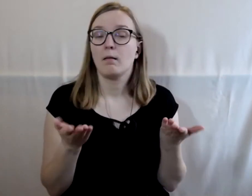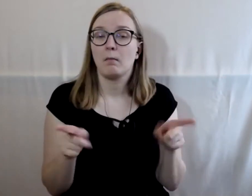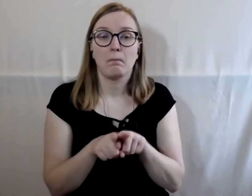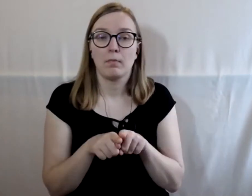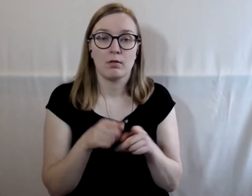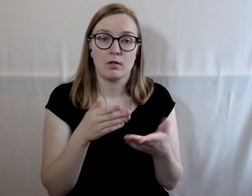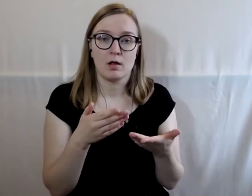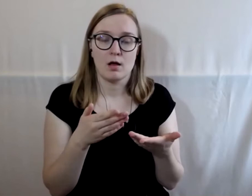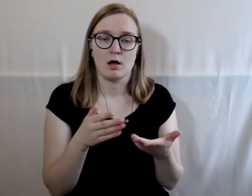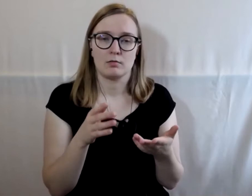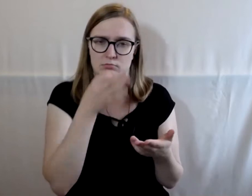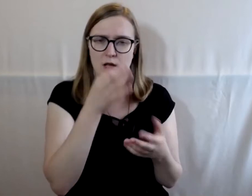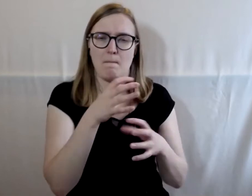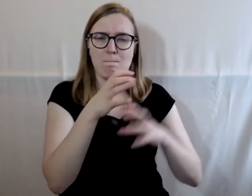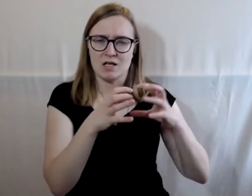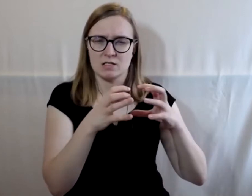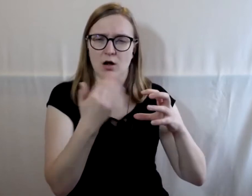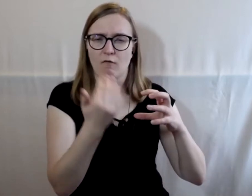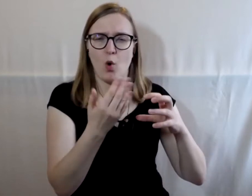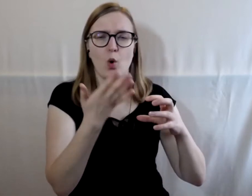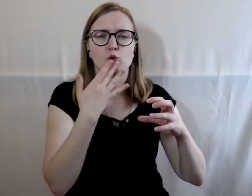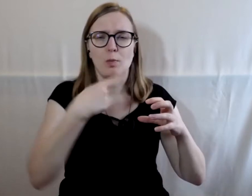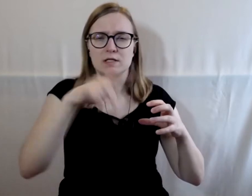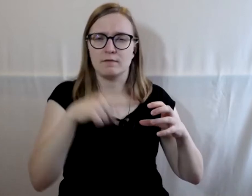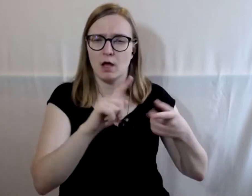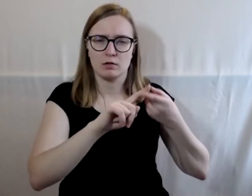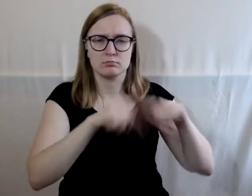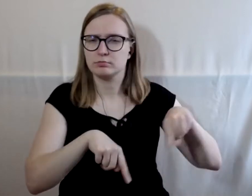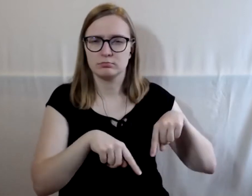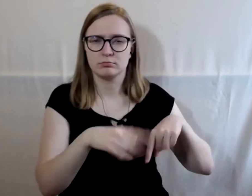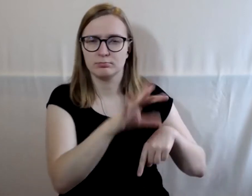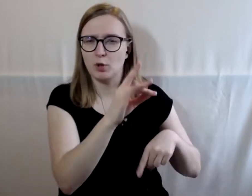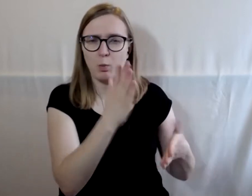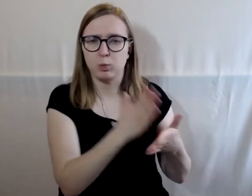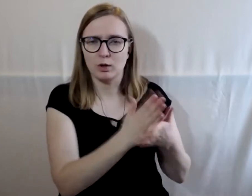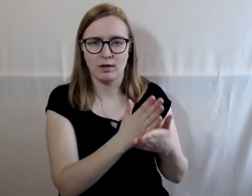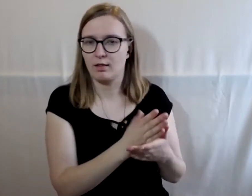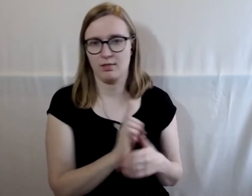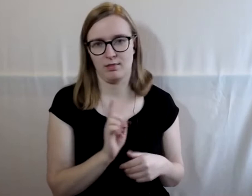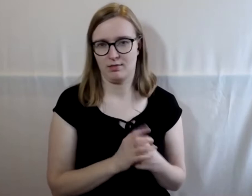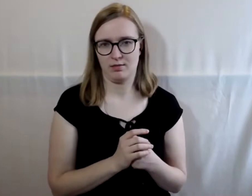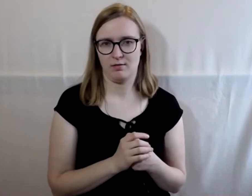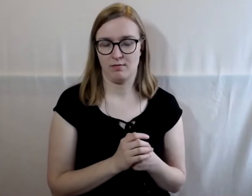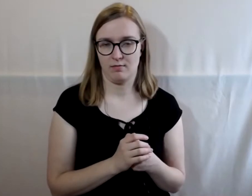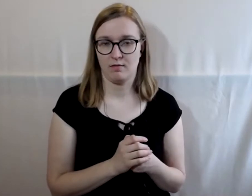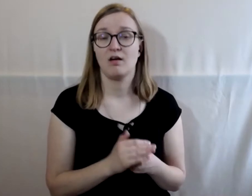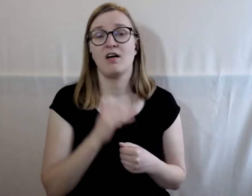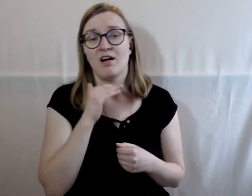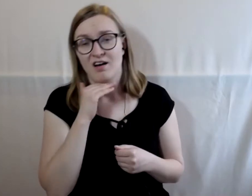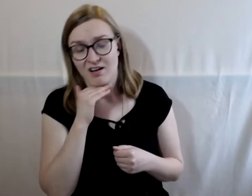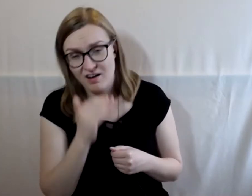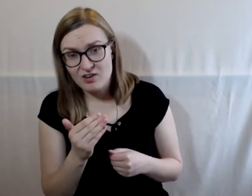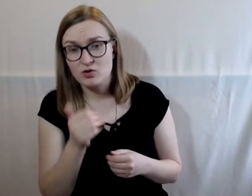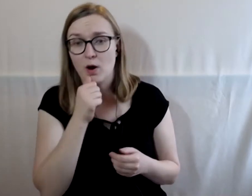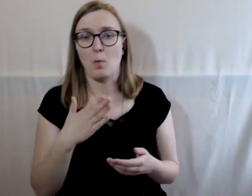top 3 countries in the world. It's politically smart not to choose countries that are lower performing